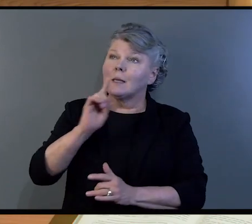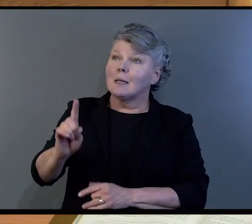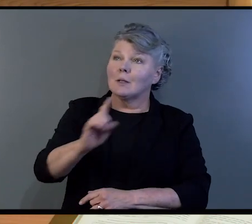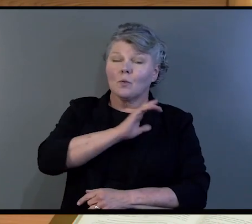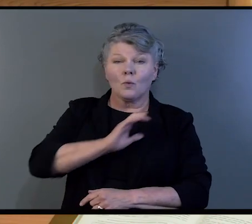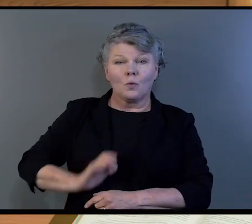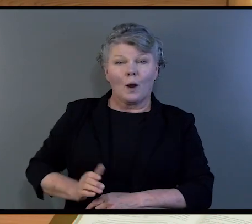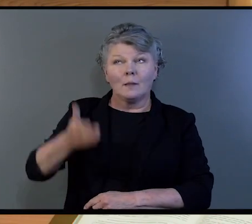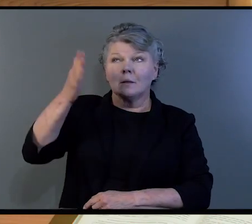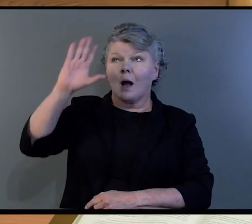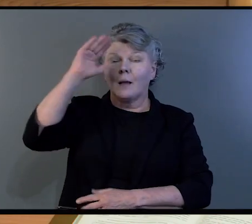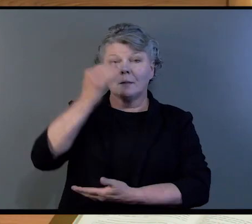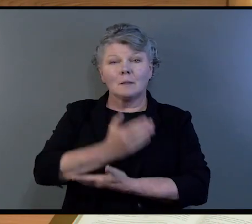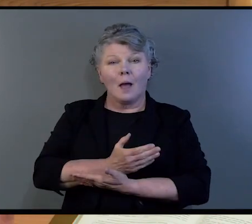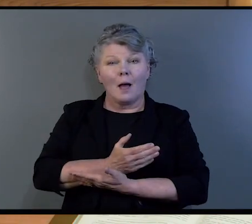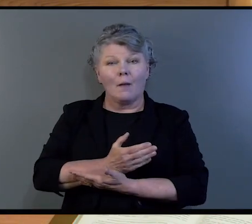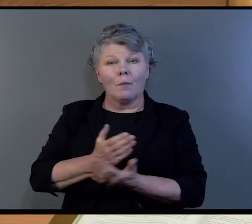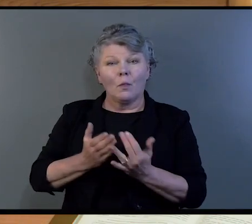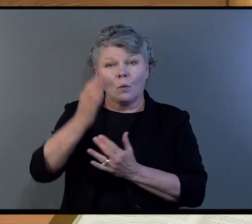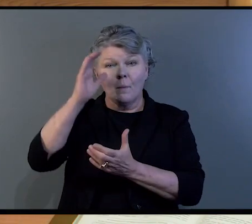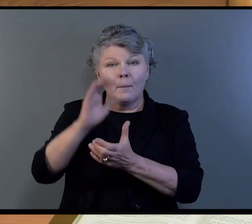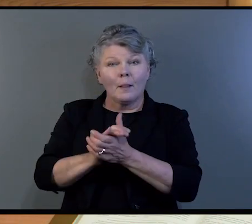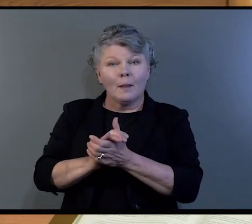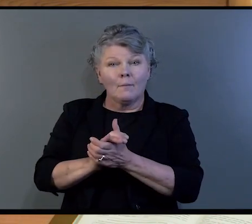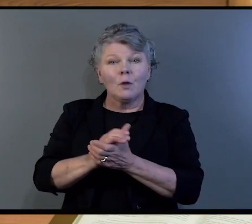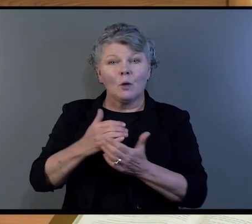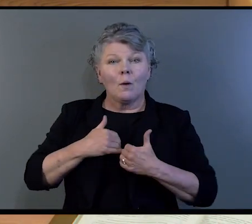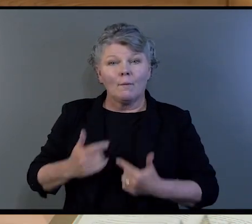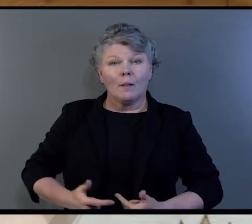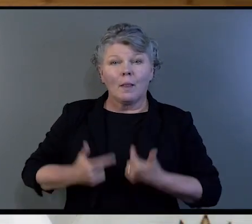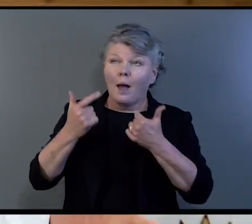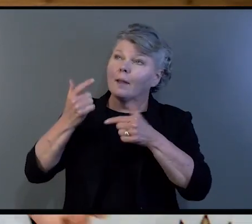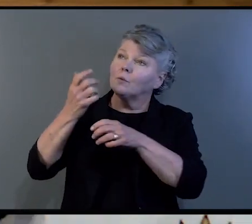God, and that by believing you may have life in his name.